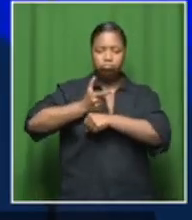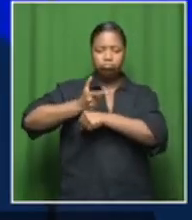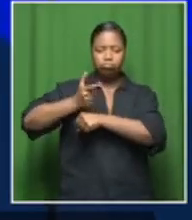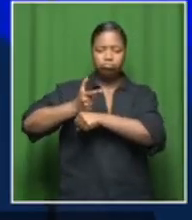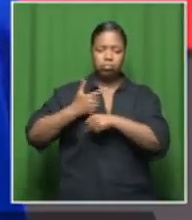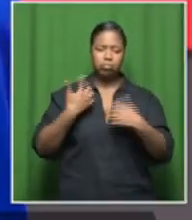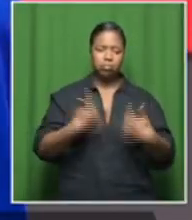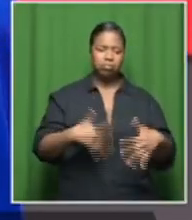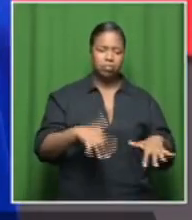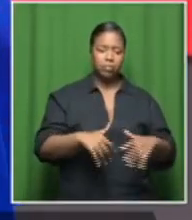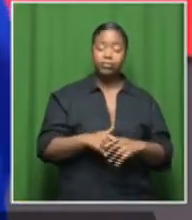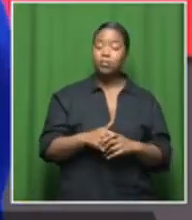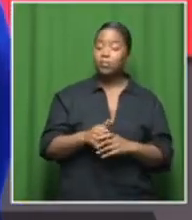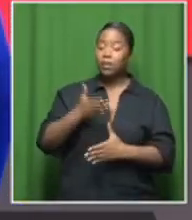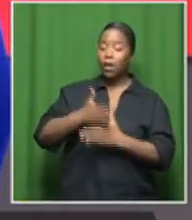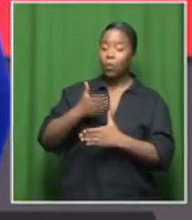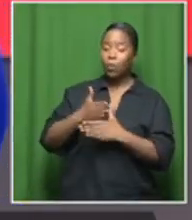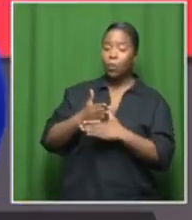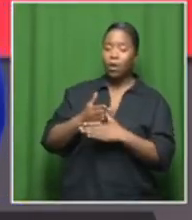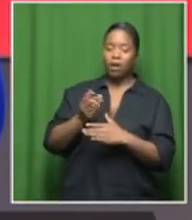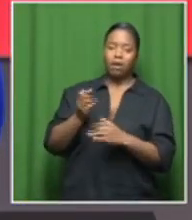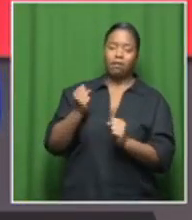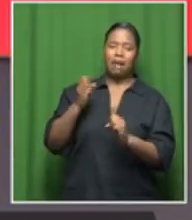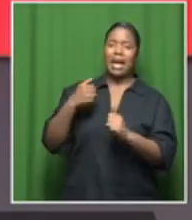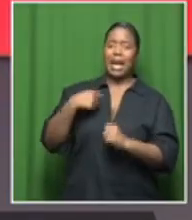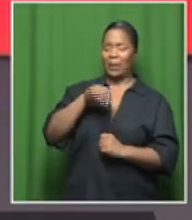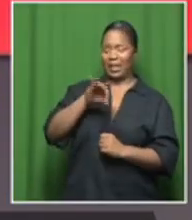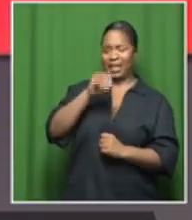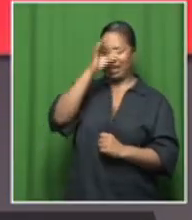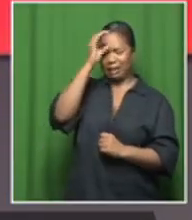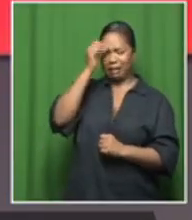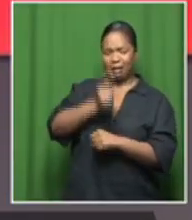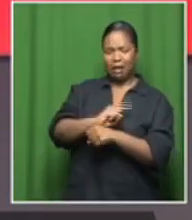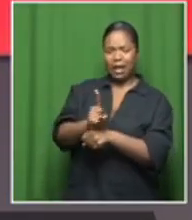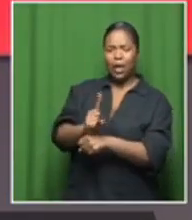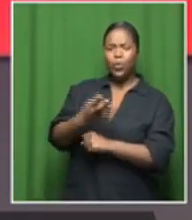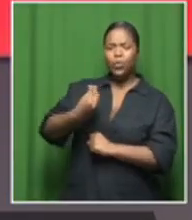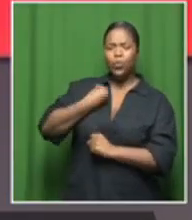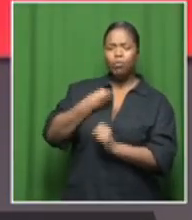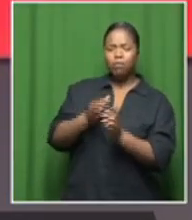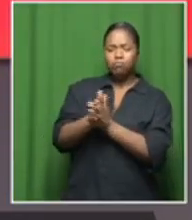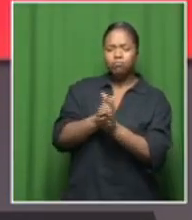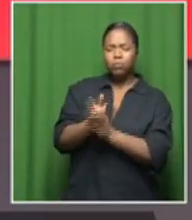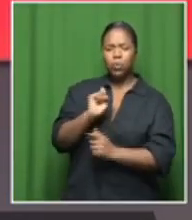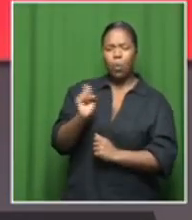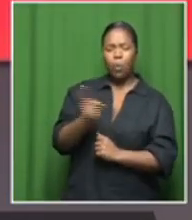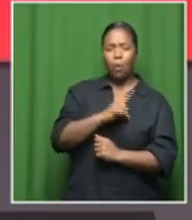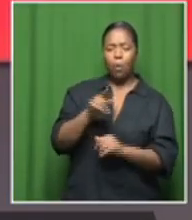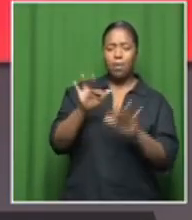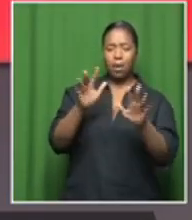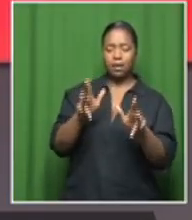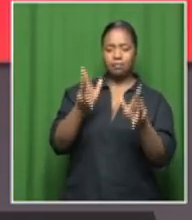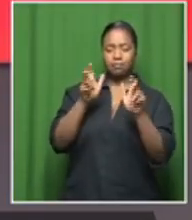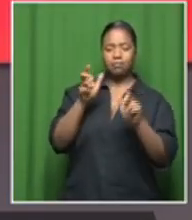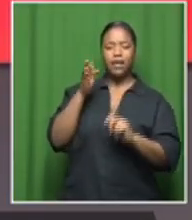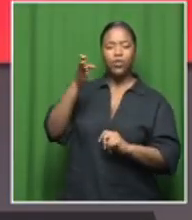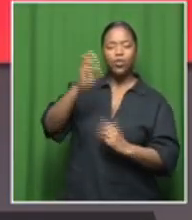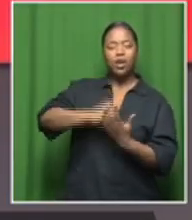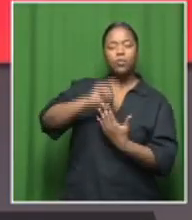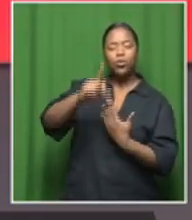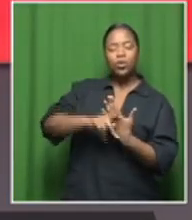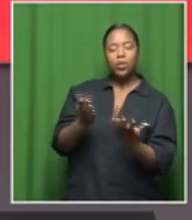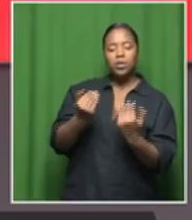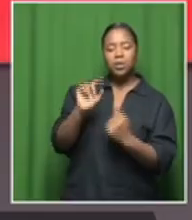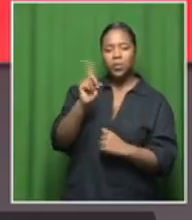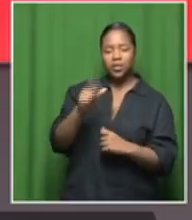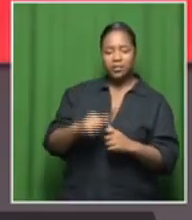Wanda, the work continues. A 30-second elevator speech as we wrap up. What's your youth message to all those tuned in, and what are the future projects that we can expect from